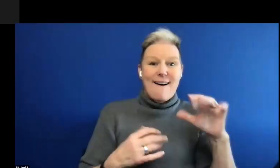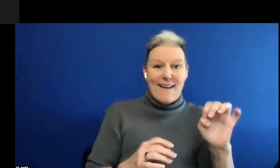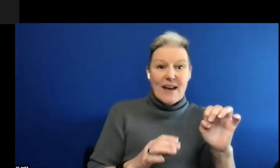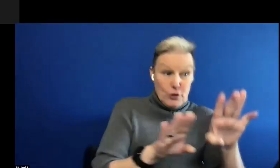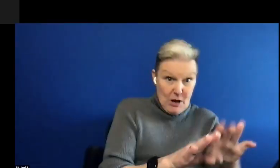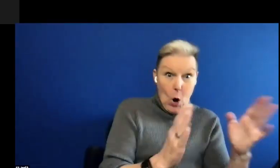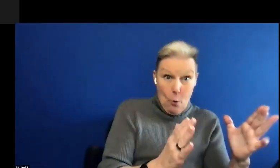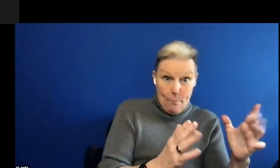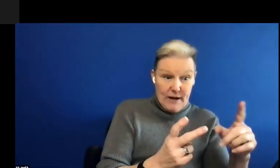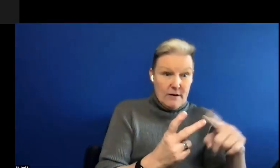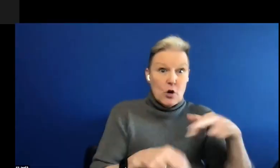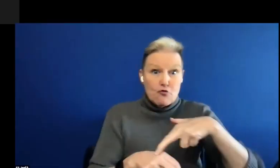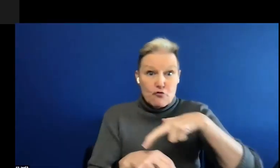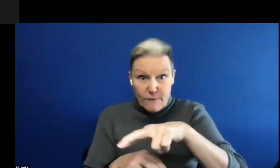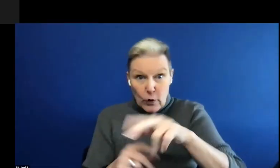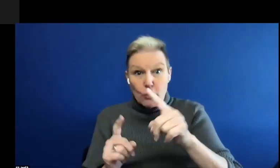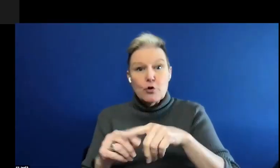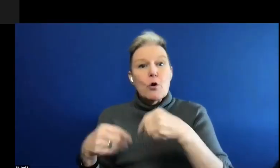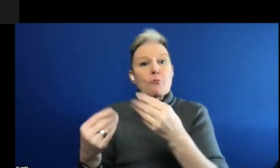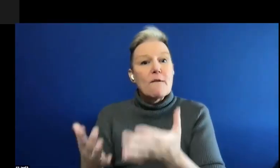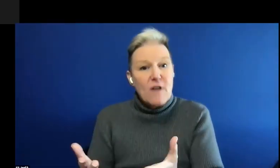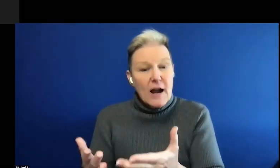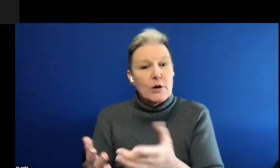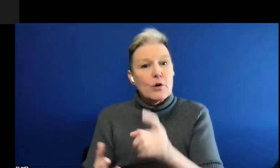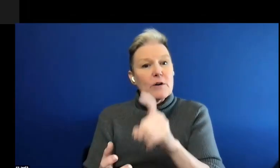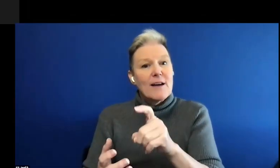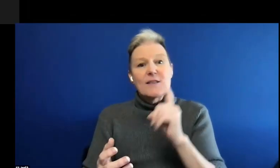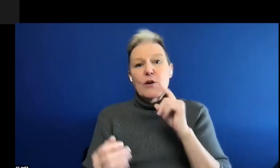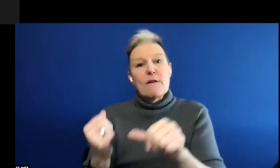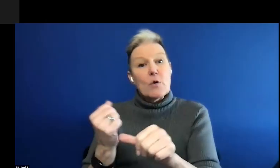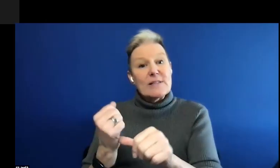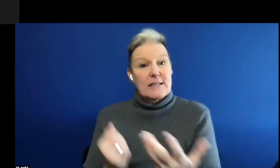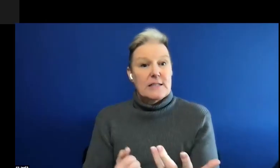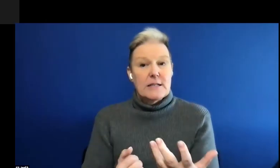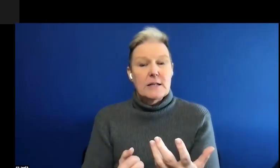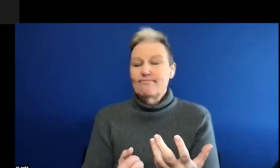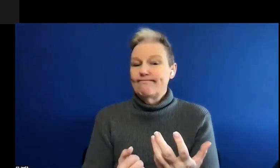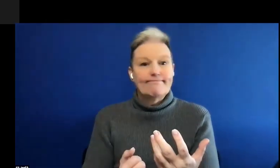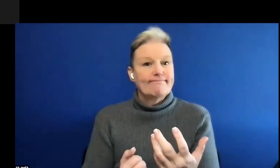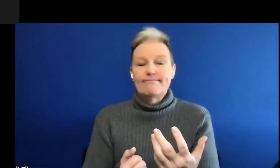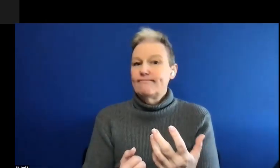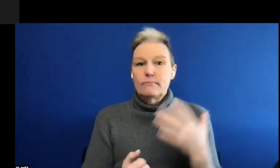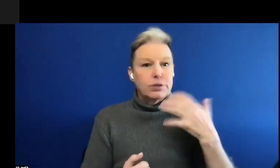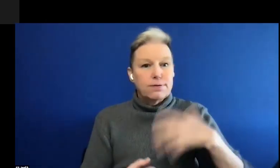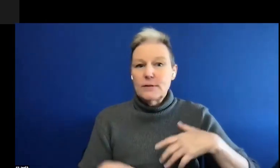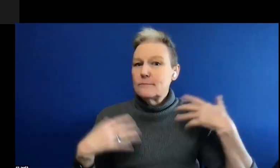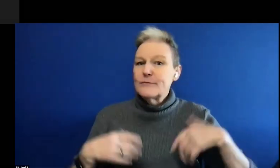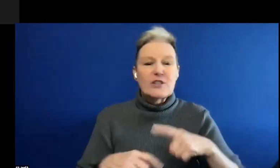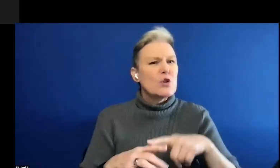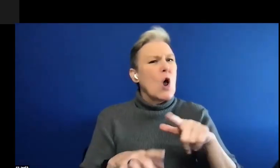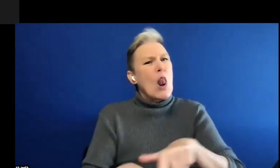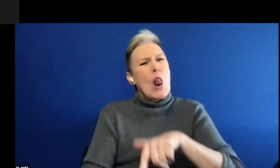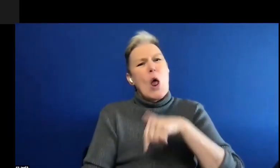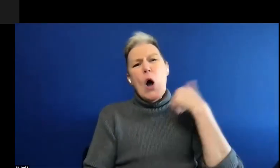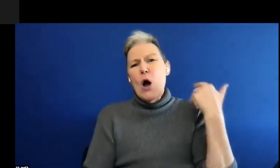and be referred to any providers that may be necessary to assist them. It is just incredibly long. And I saw